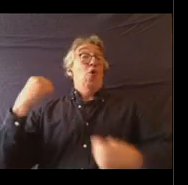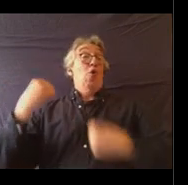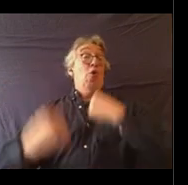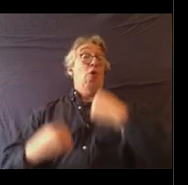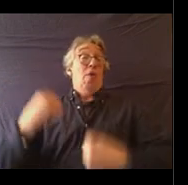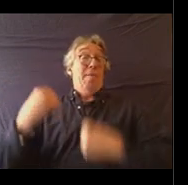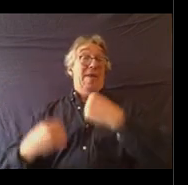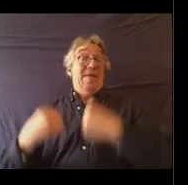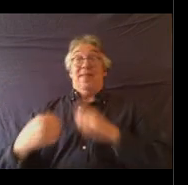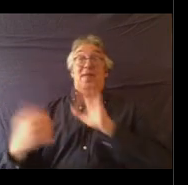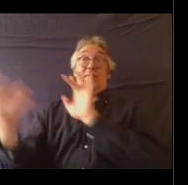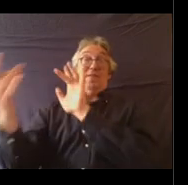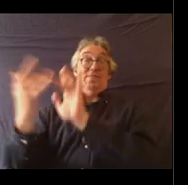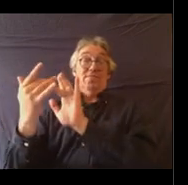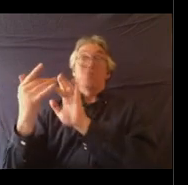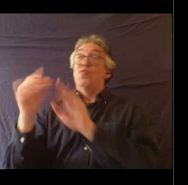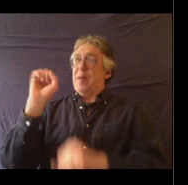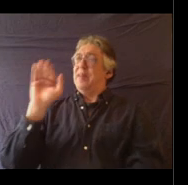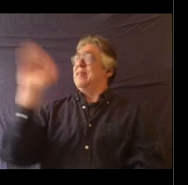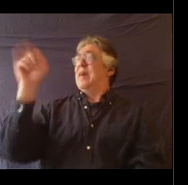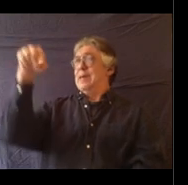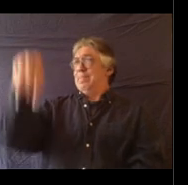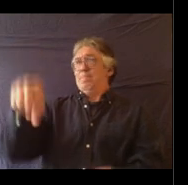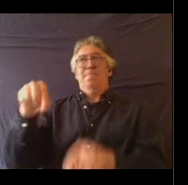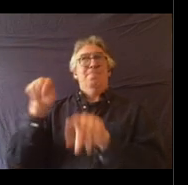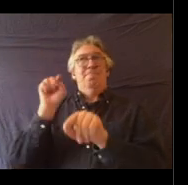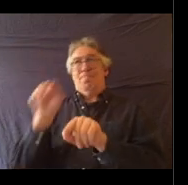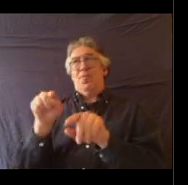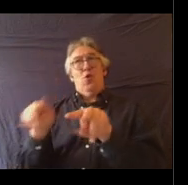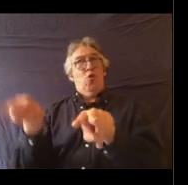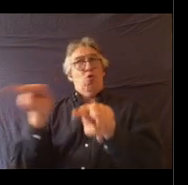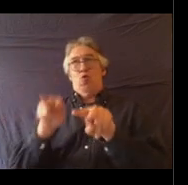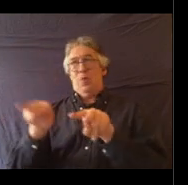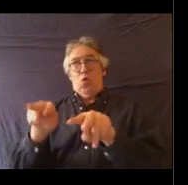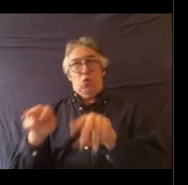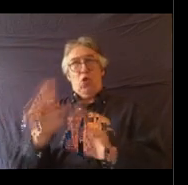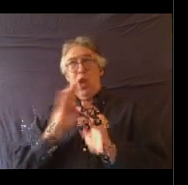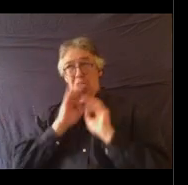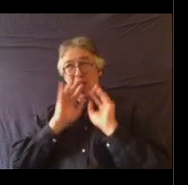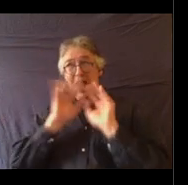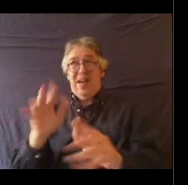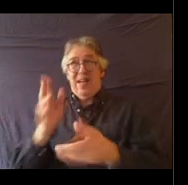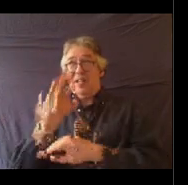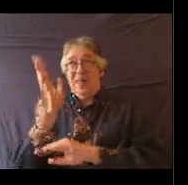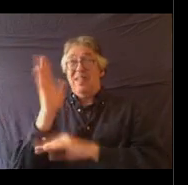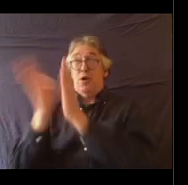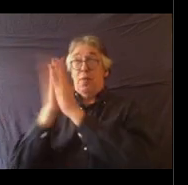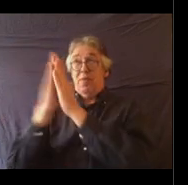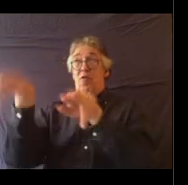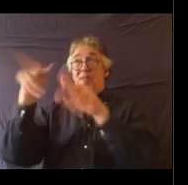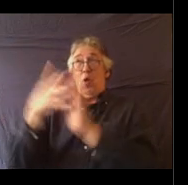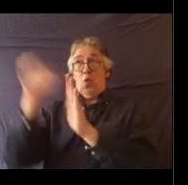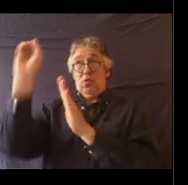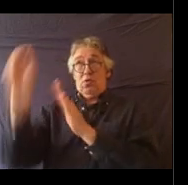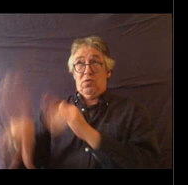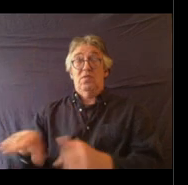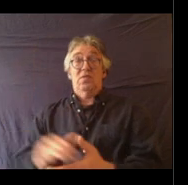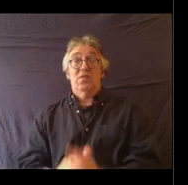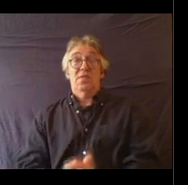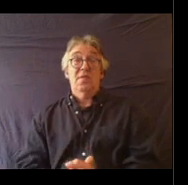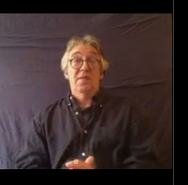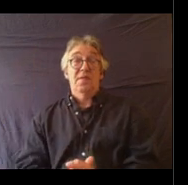content is potentially hate speech, please take it down. And they also have to ensure